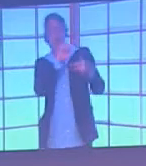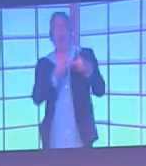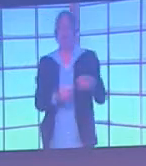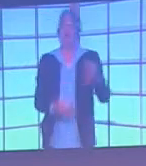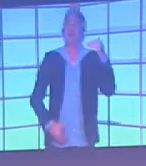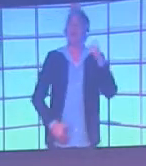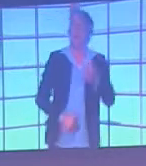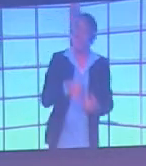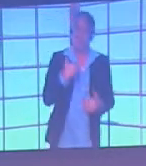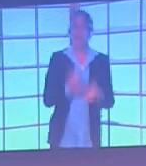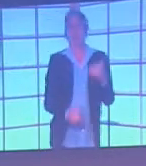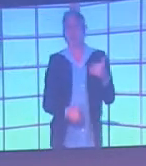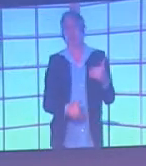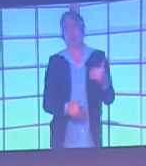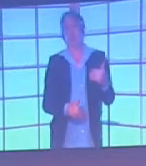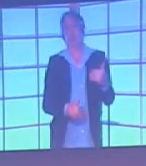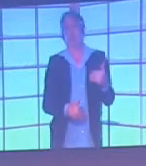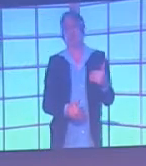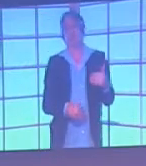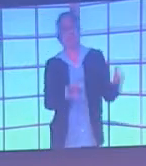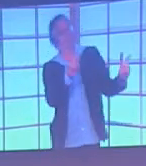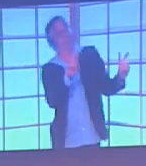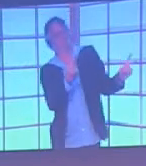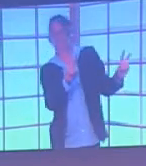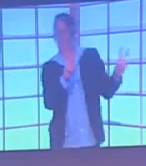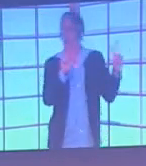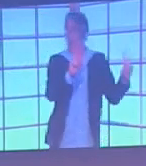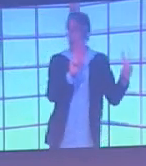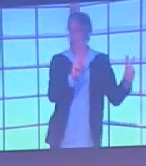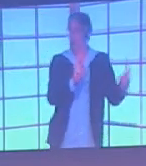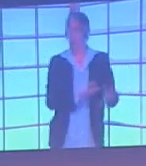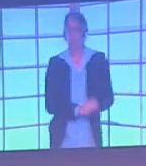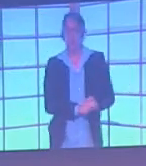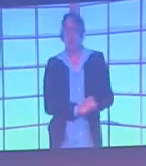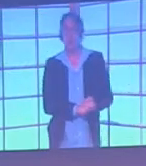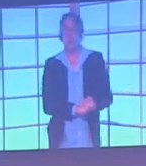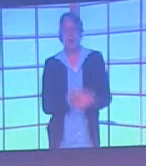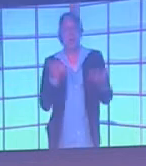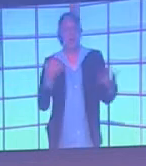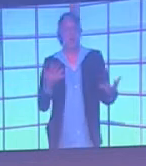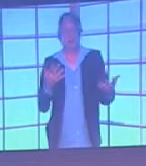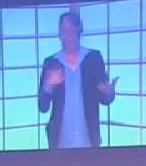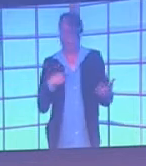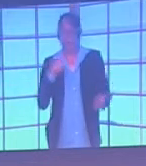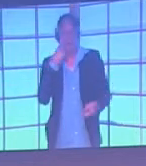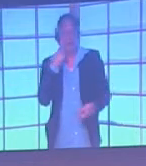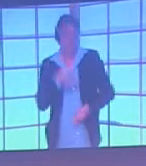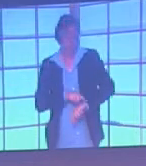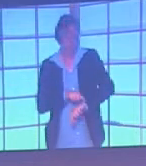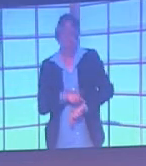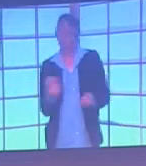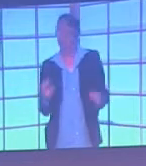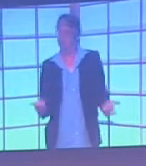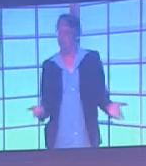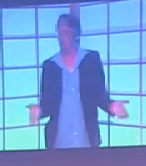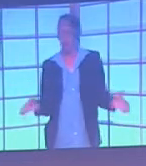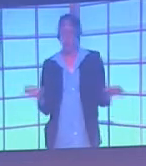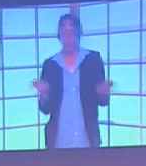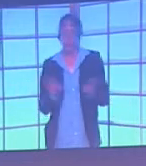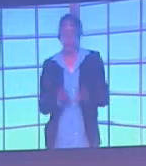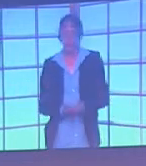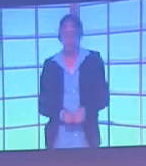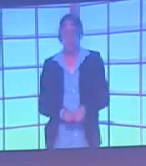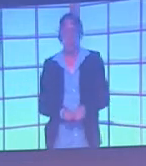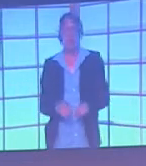people speak for disabled people. I think that's probably a good way to end this session. It's a constant journey.